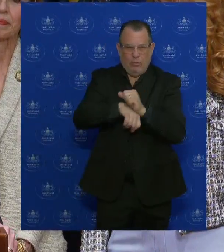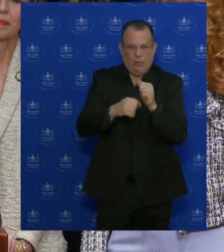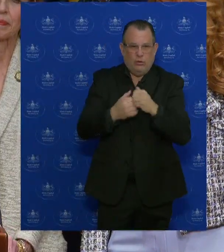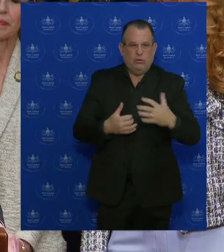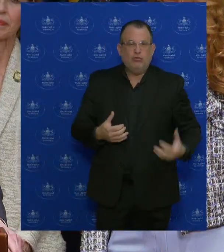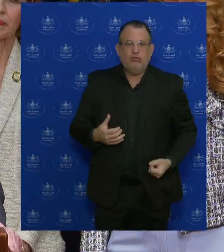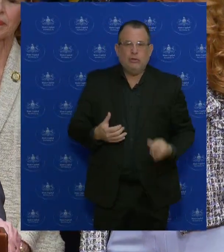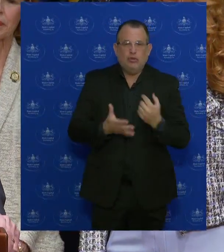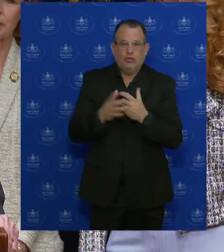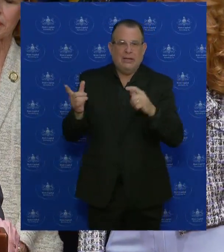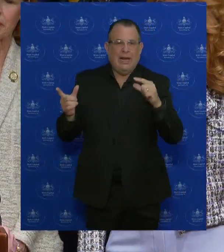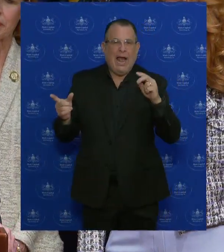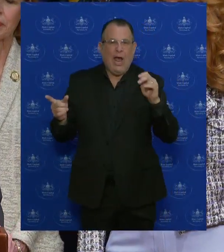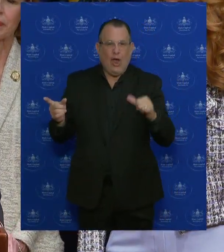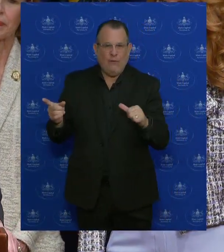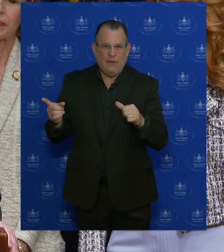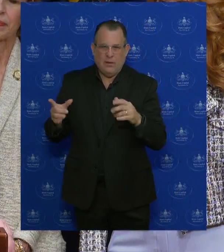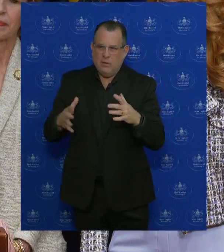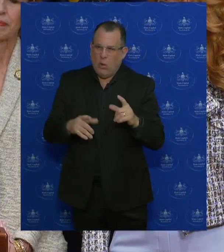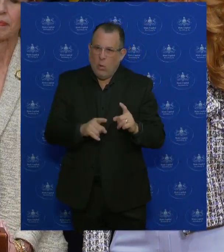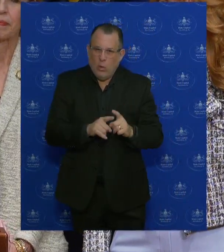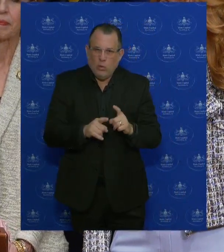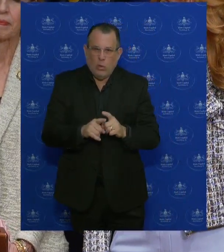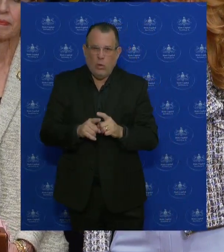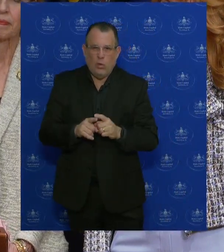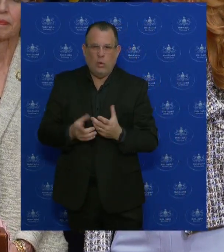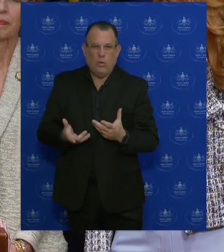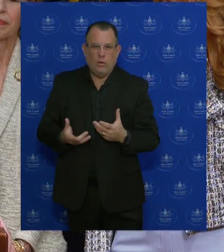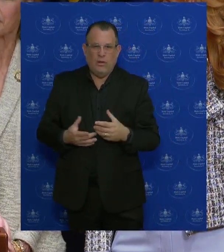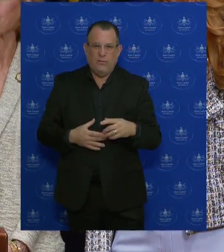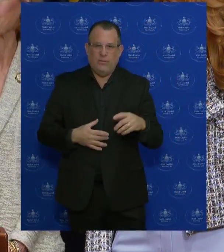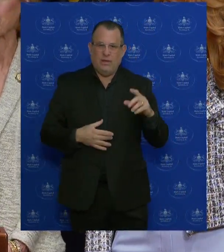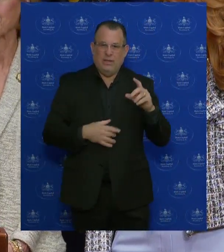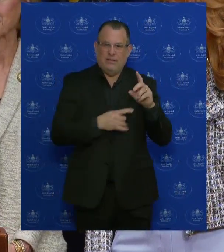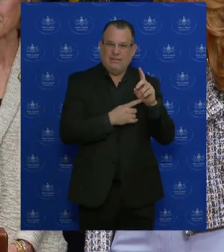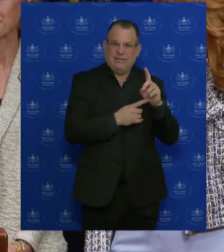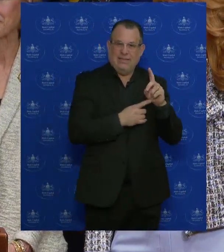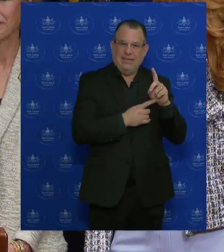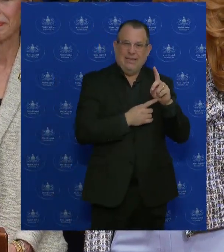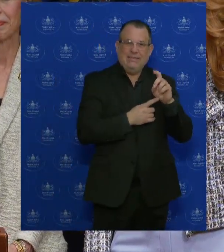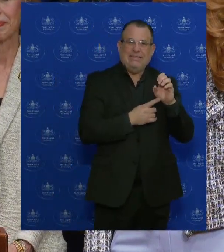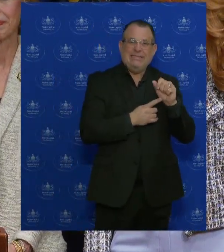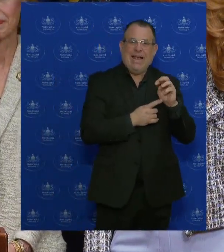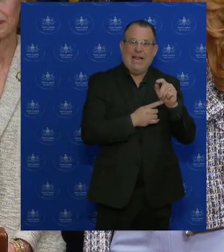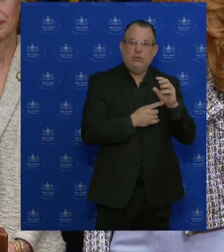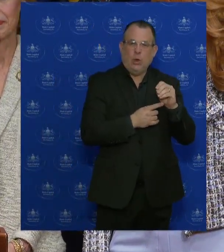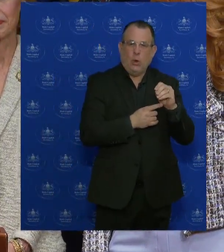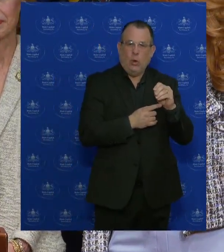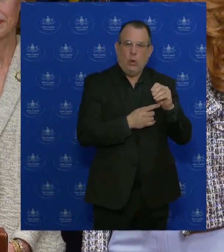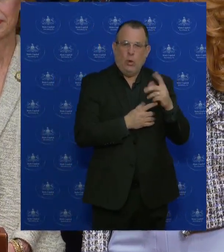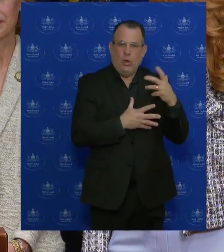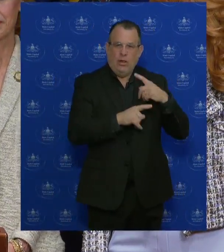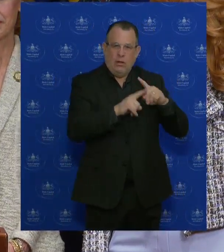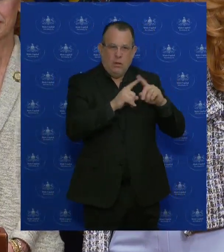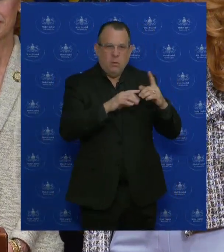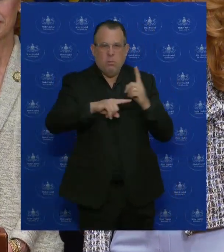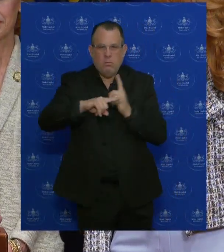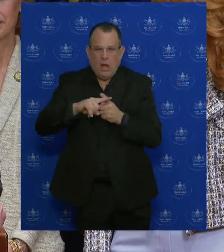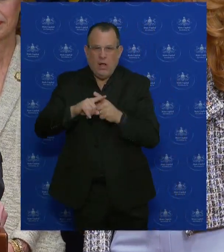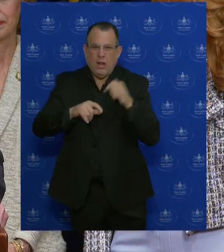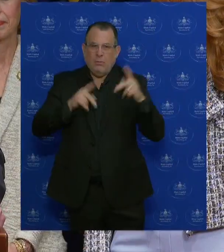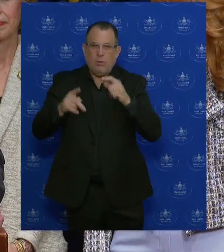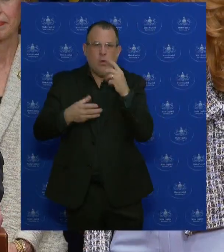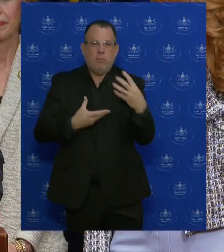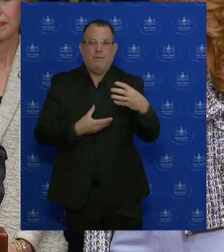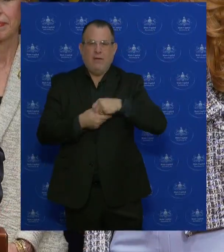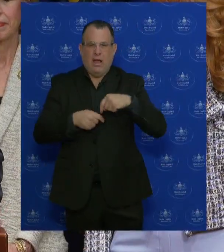DeSanto and colleagues in the House and Senate to get this common sense initiative across the finish line for Pennsylvanians.